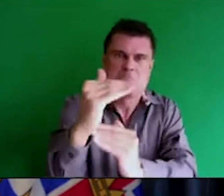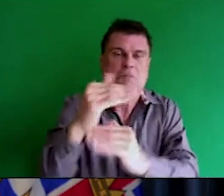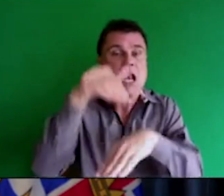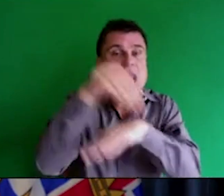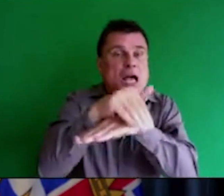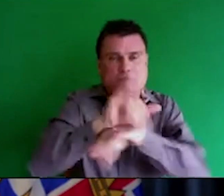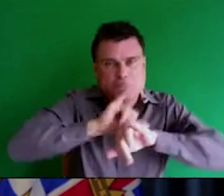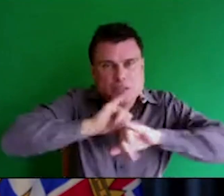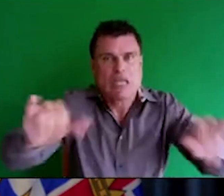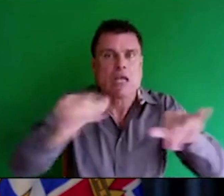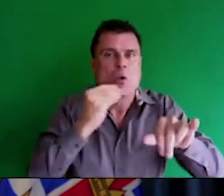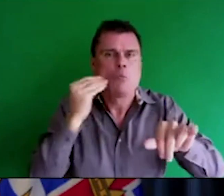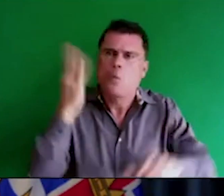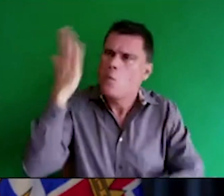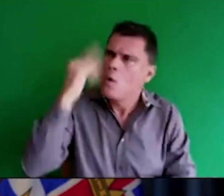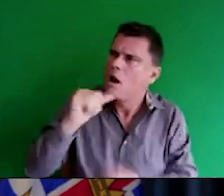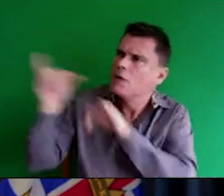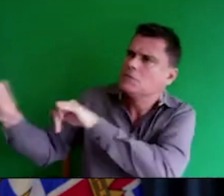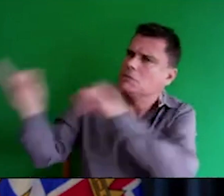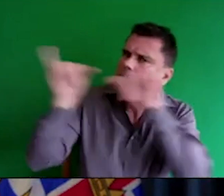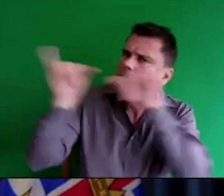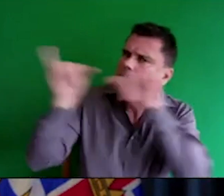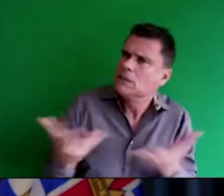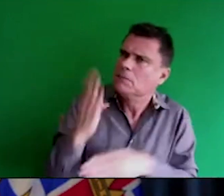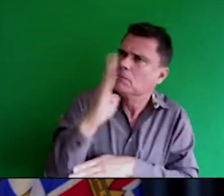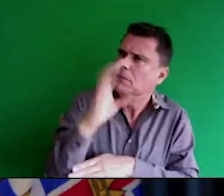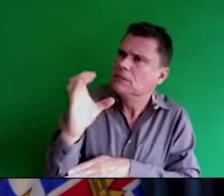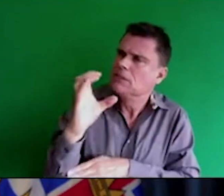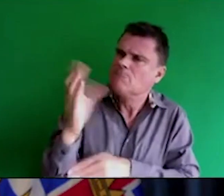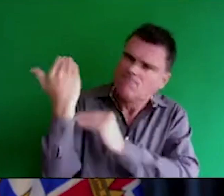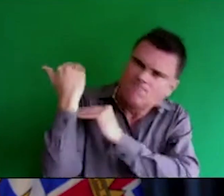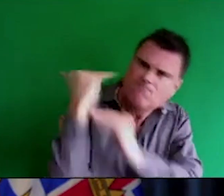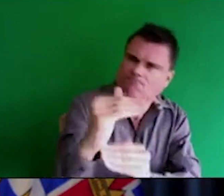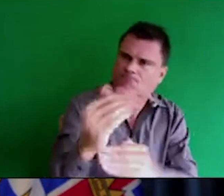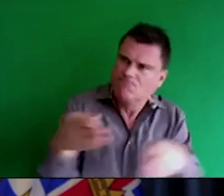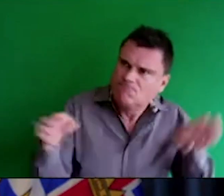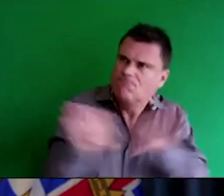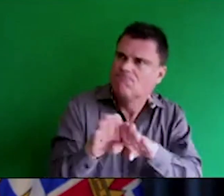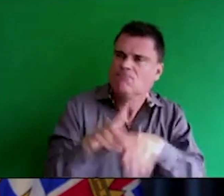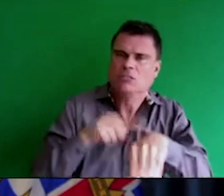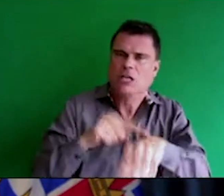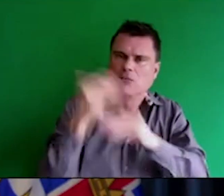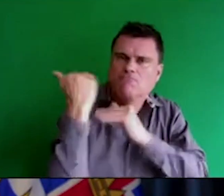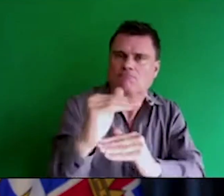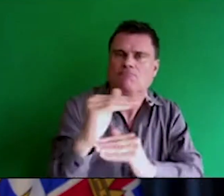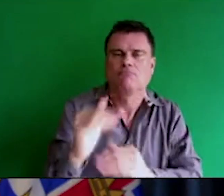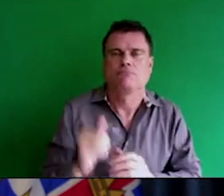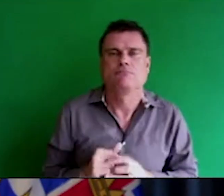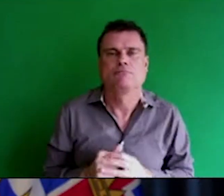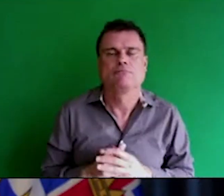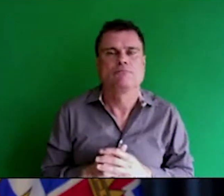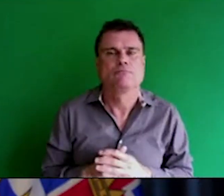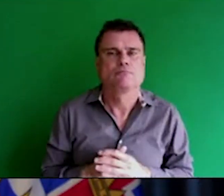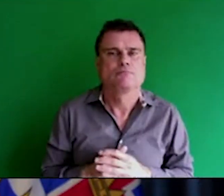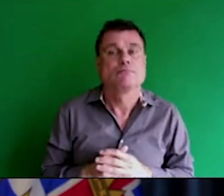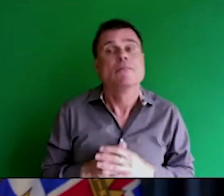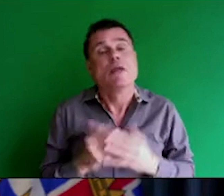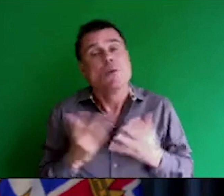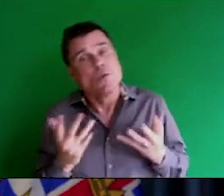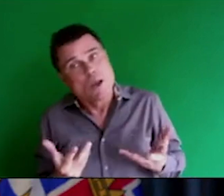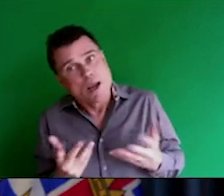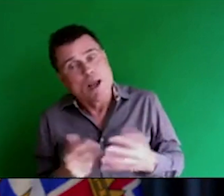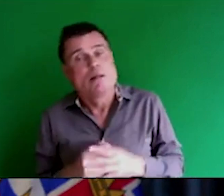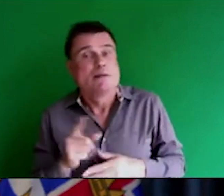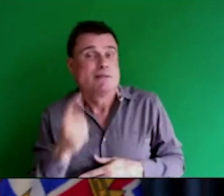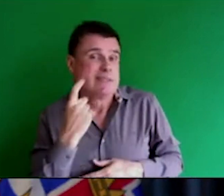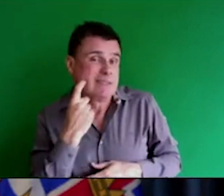now? Well, because we've only recently seen a significant increase in cases, and the science is telling us, Dr. Henry and her team